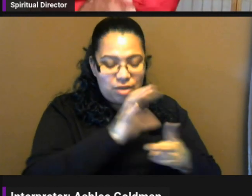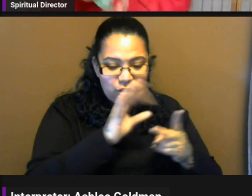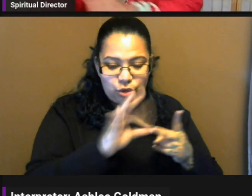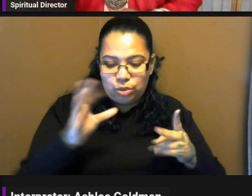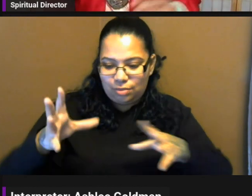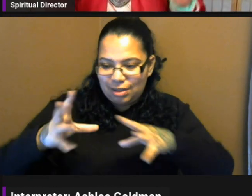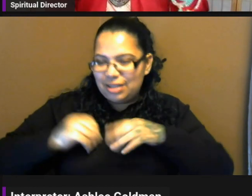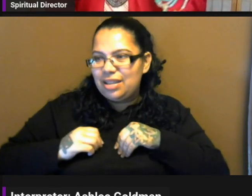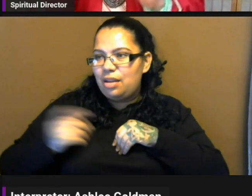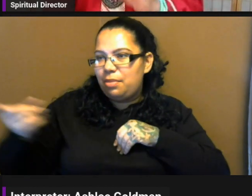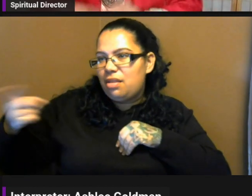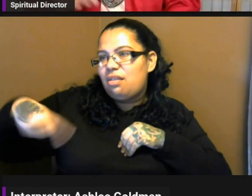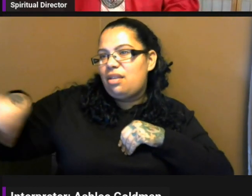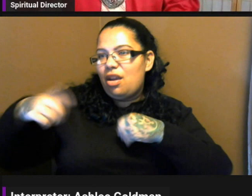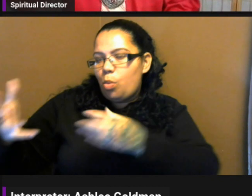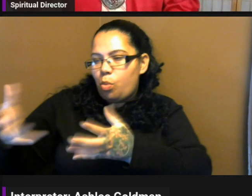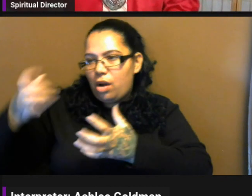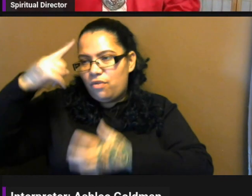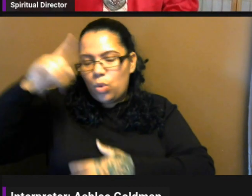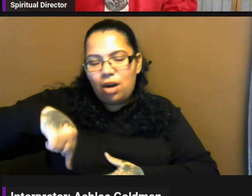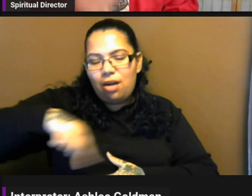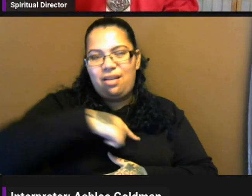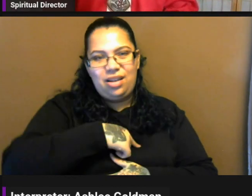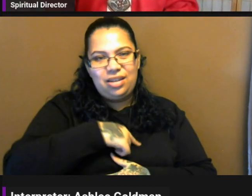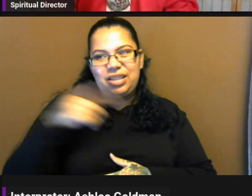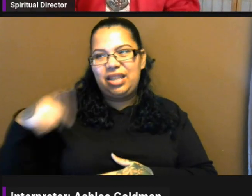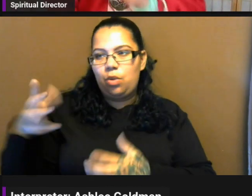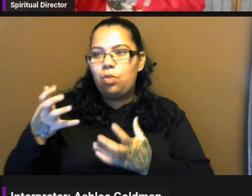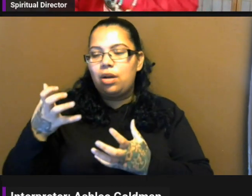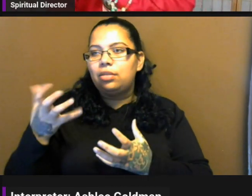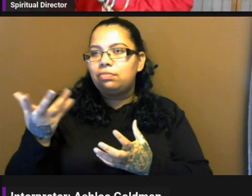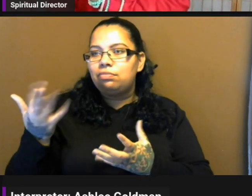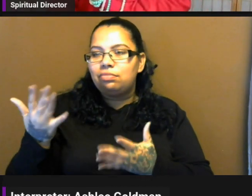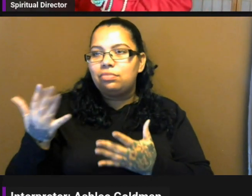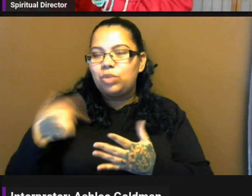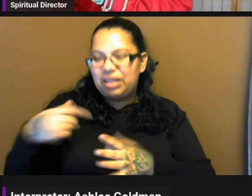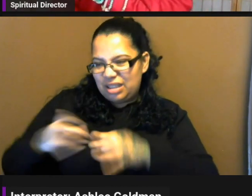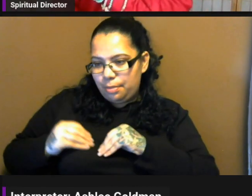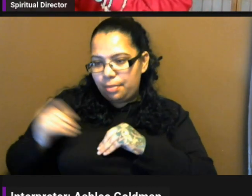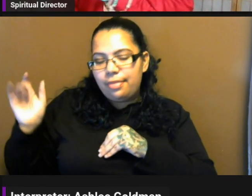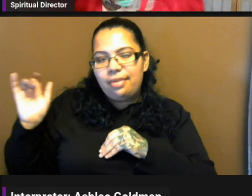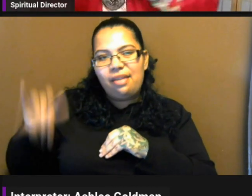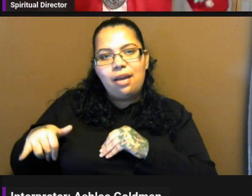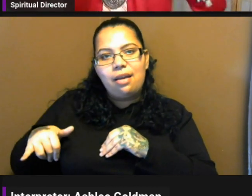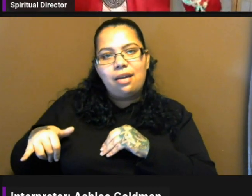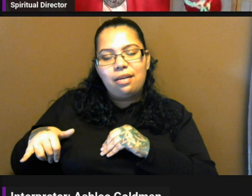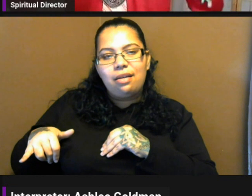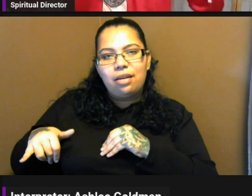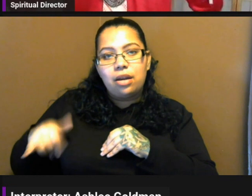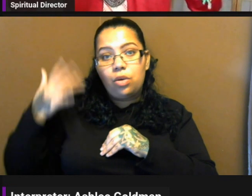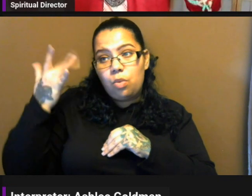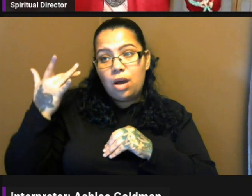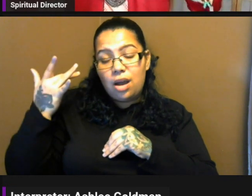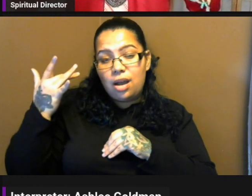we're supposed to be. We embrace who they say we're supposed to be. We embrace that to